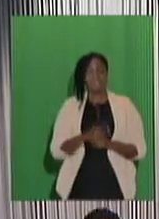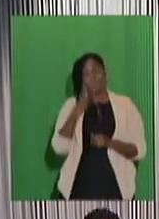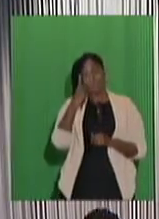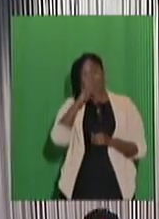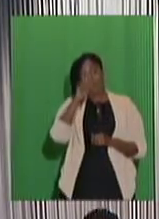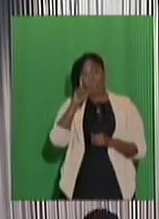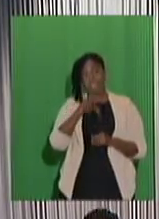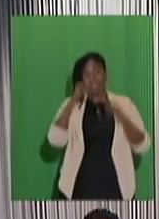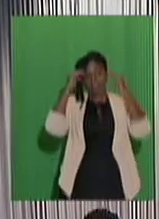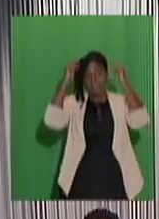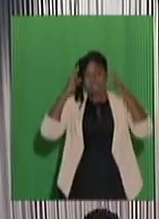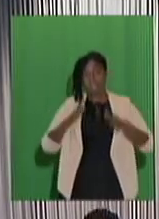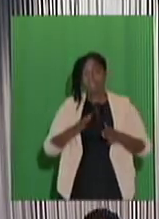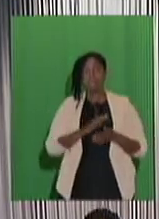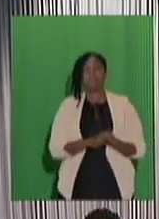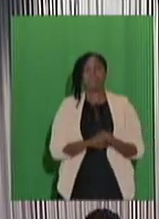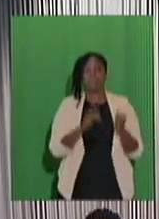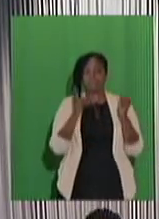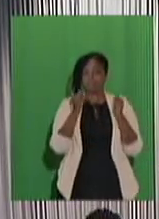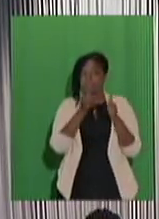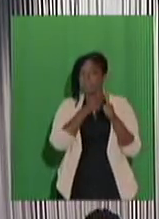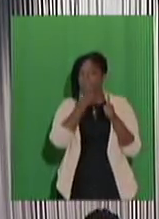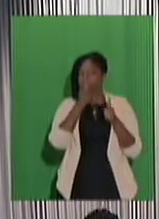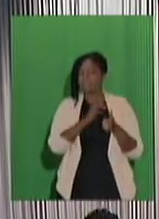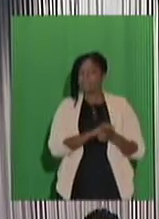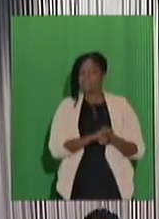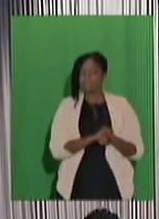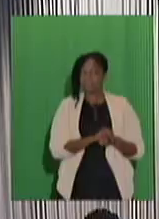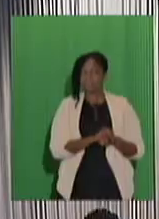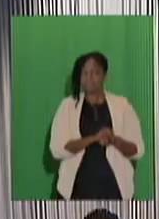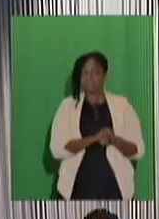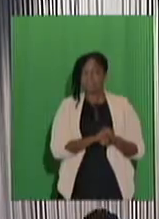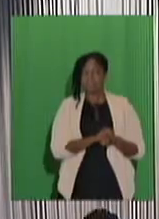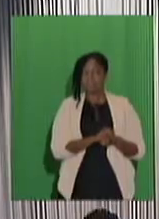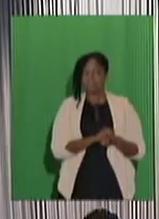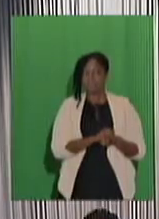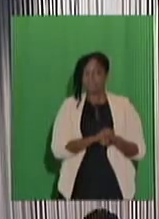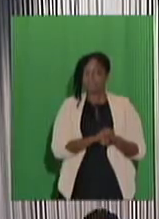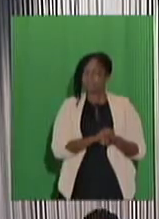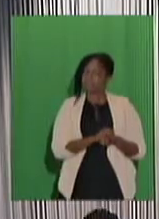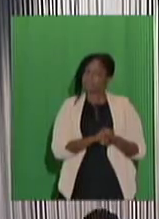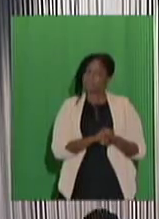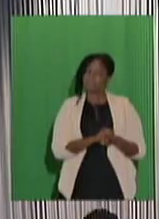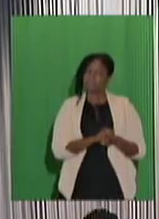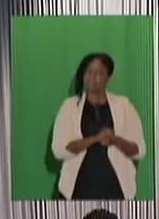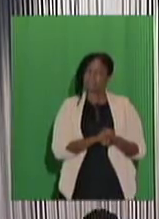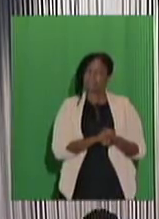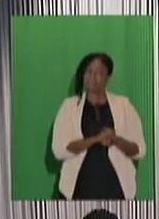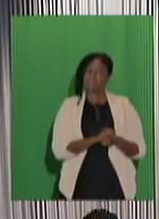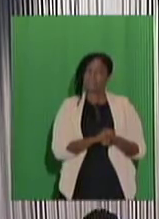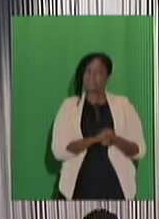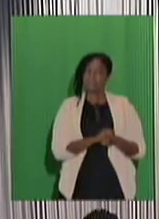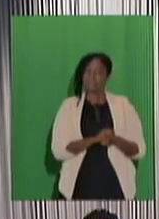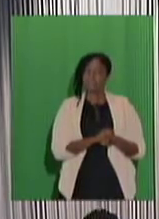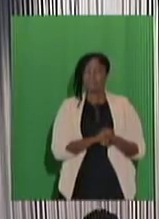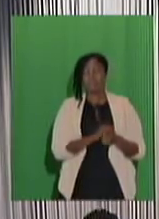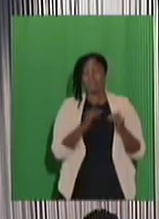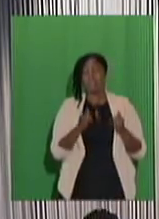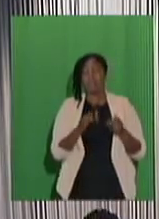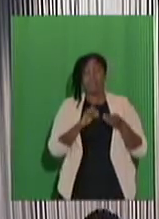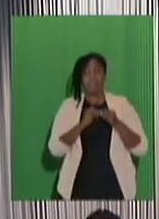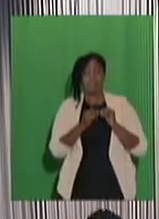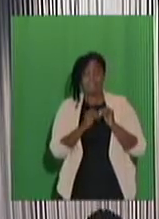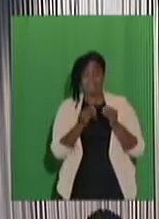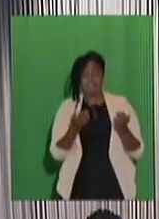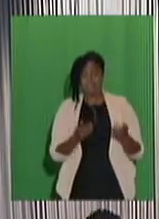questions for you. Sure. This one, I know that we're seeing our numbers are rising, and we definitely don't want our local healthcare workers